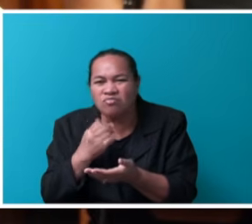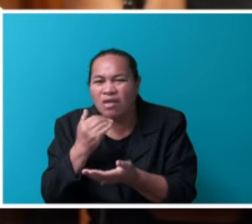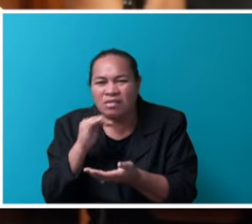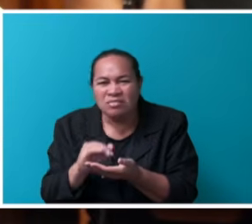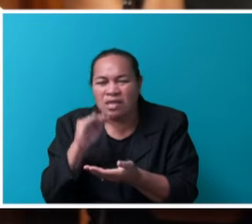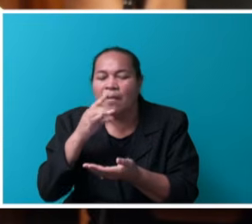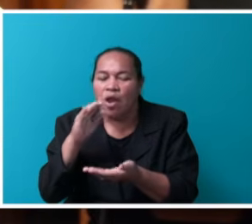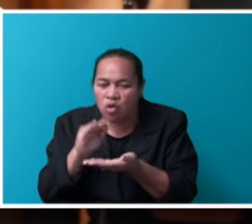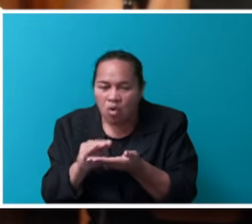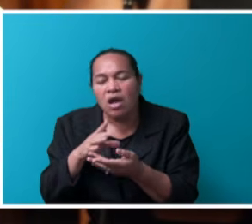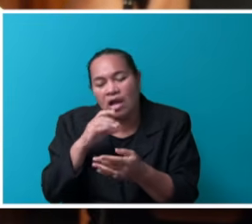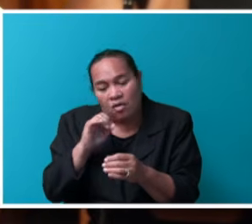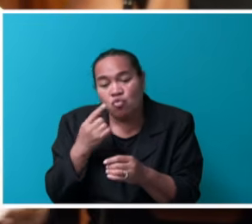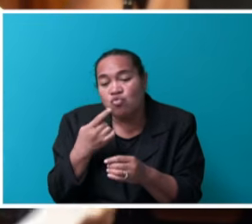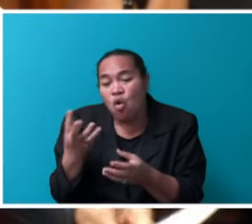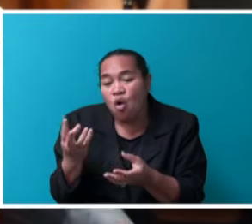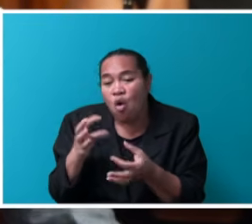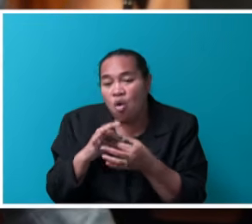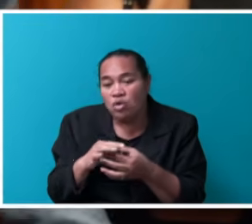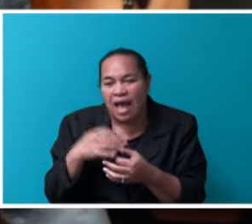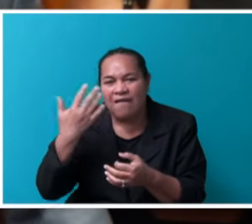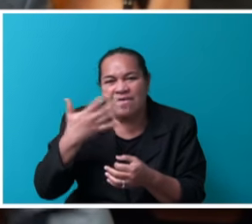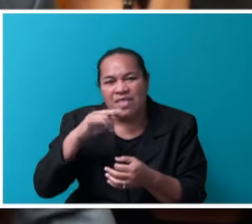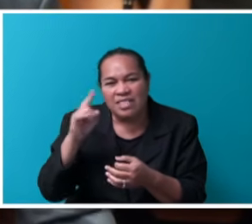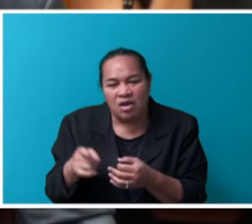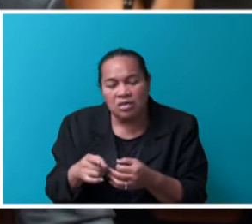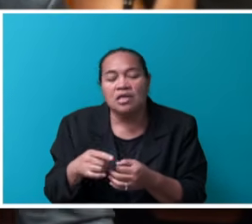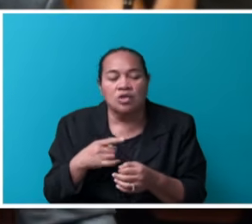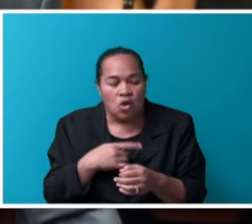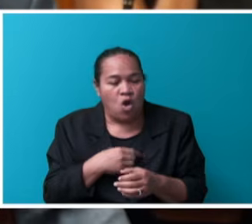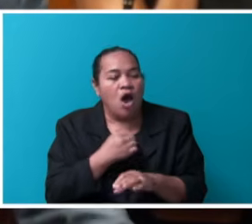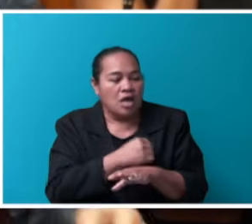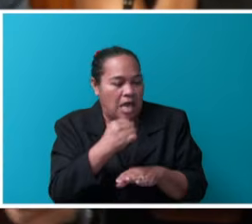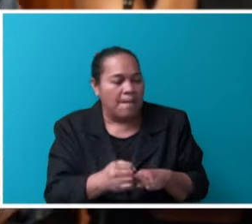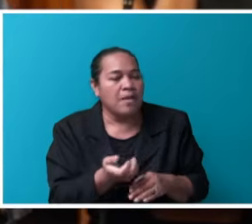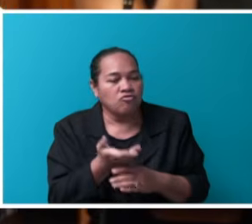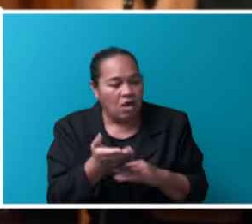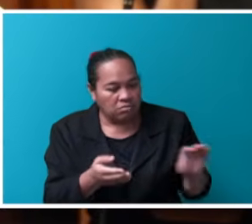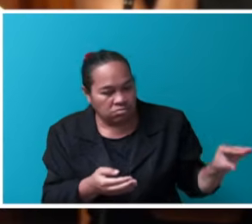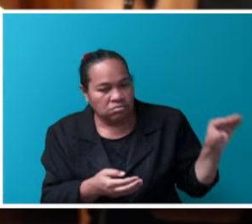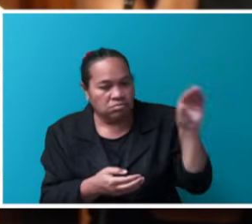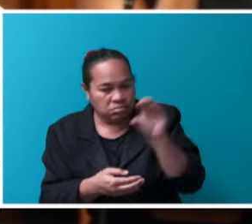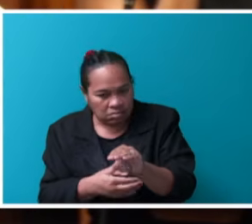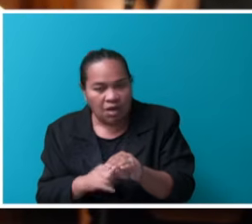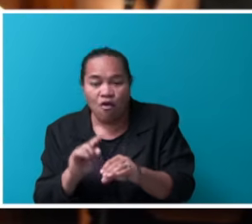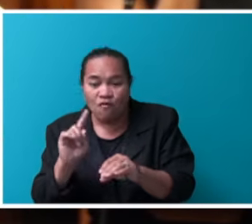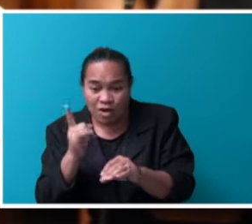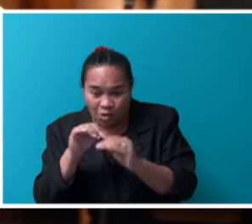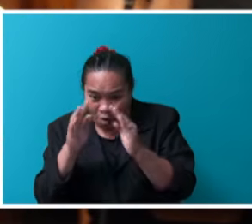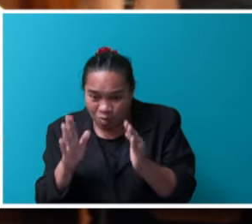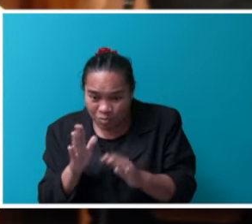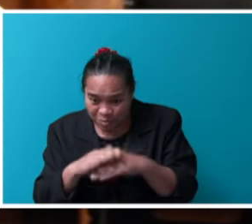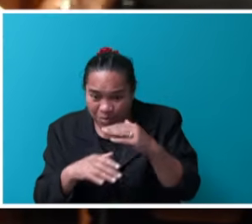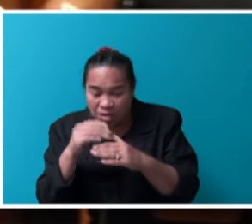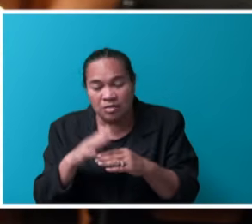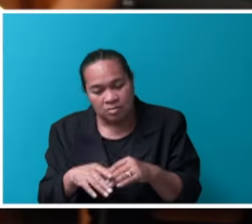For those earning below 50,000, a government grant of 30,000 is available for first home construction, while 15,000 is